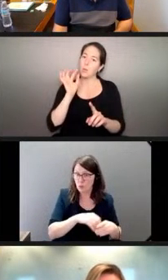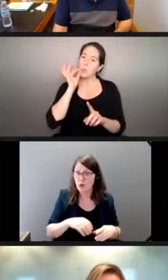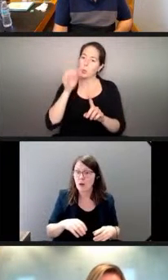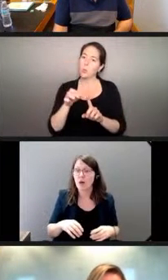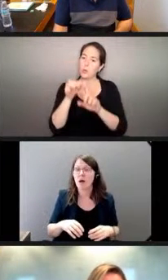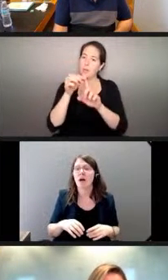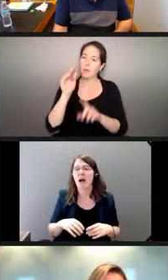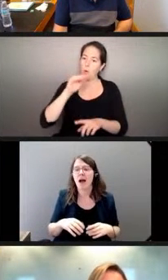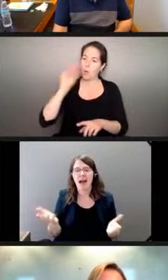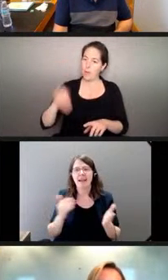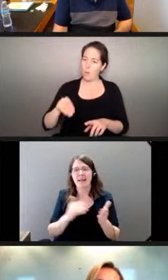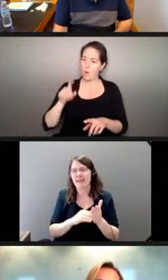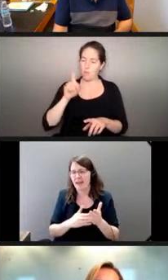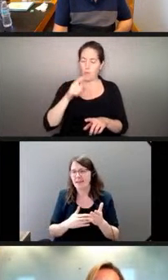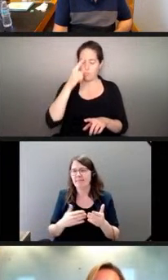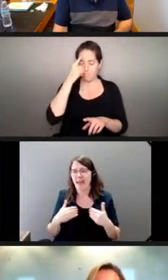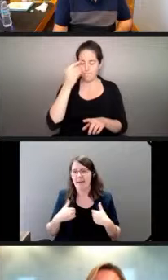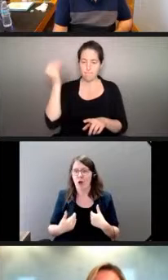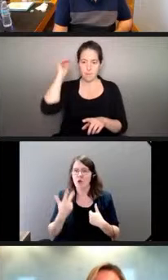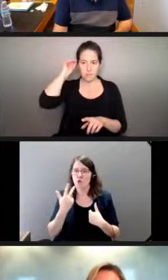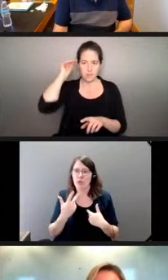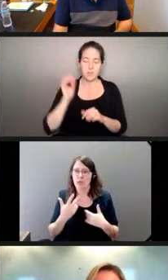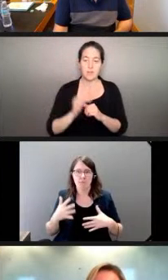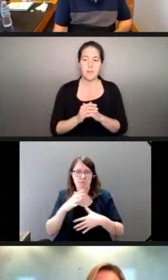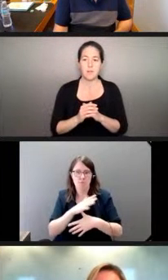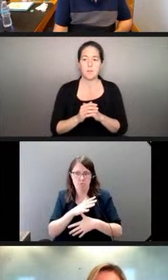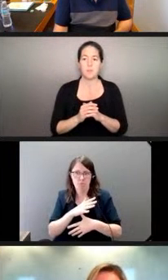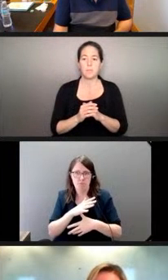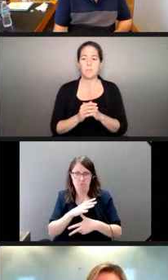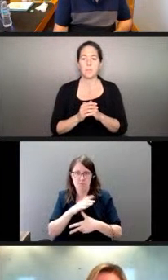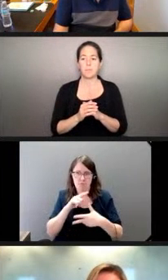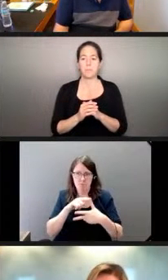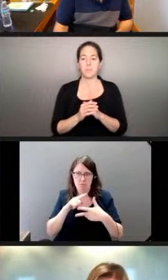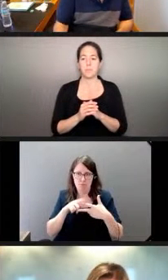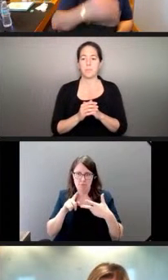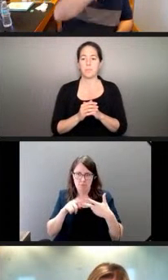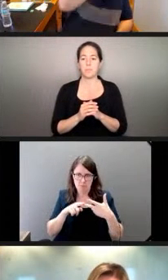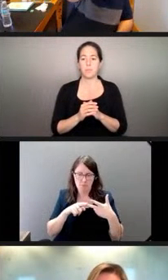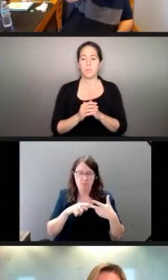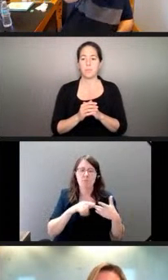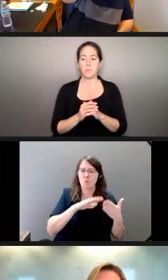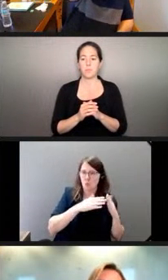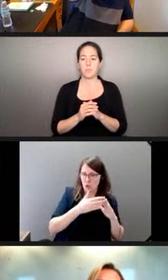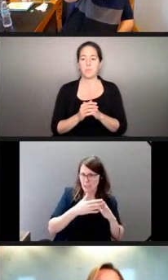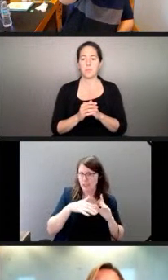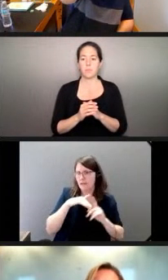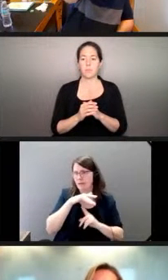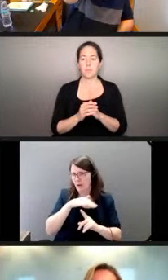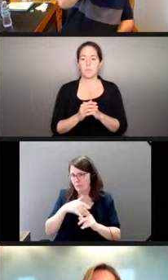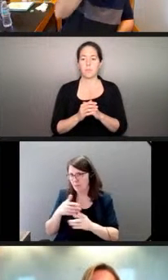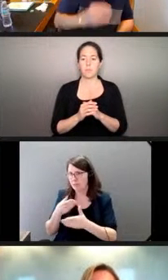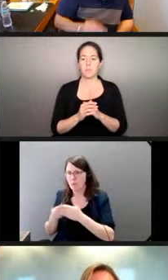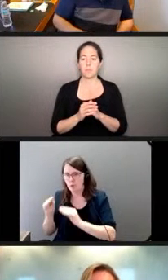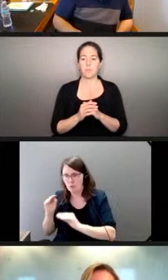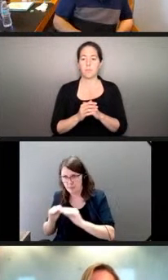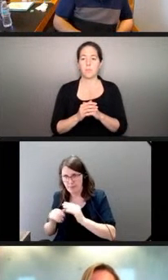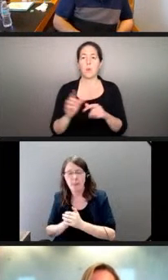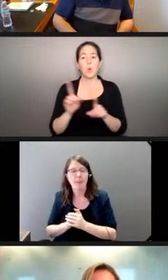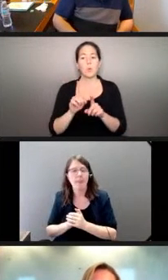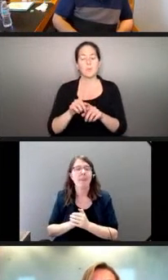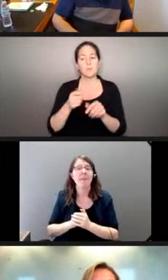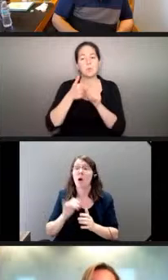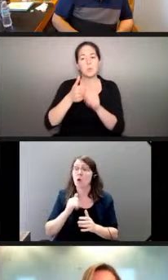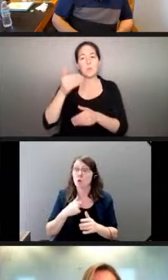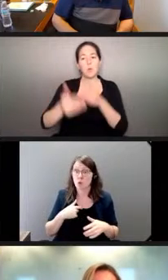bottom line tool. It was also developed with input and guidance from our councillor sponsors group and considered important input